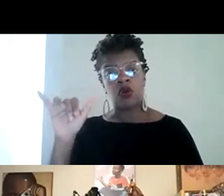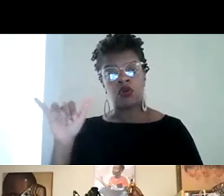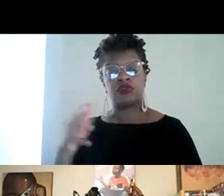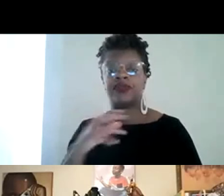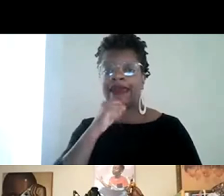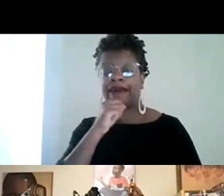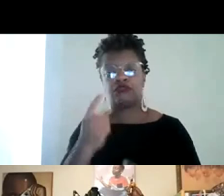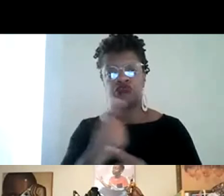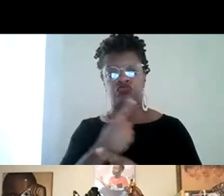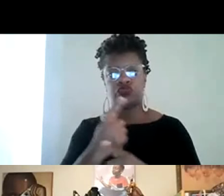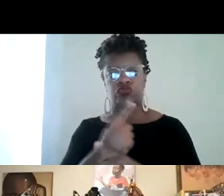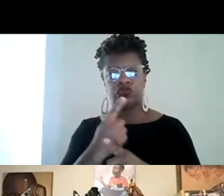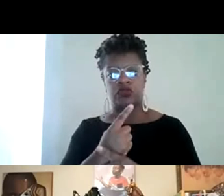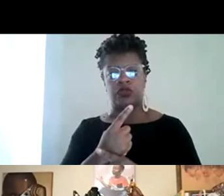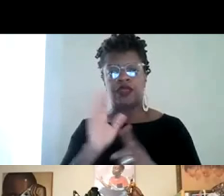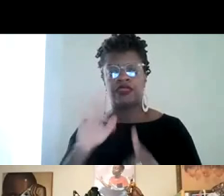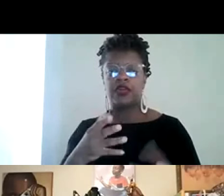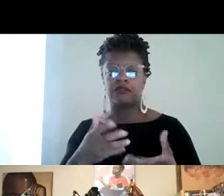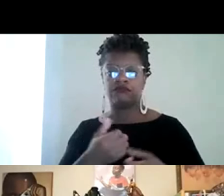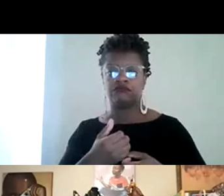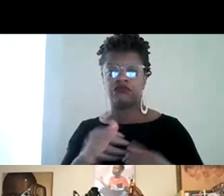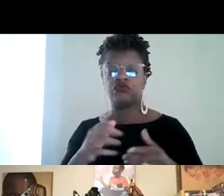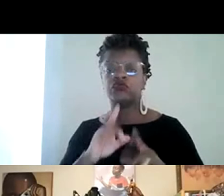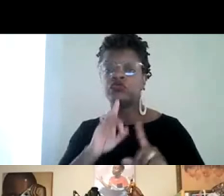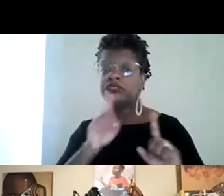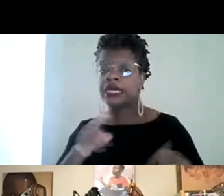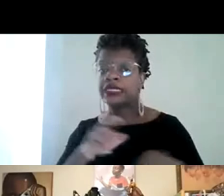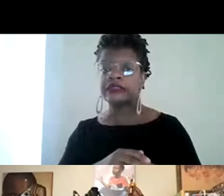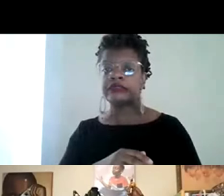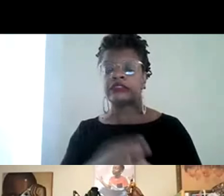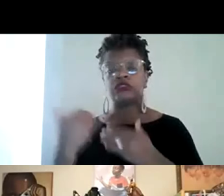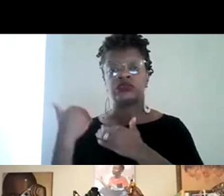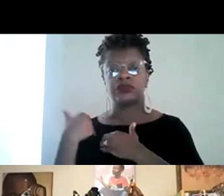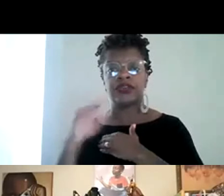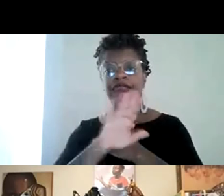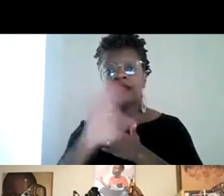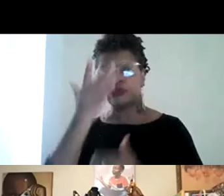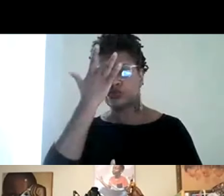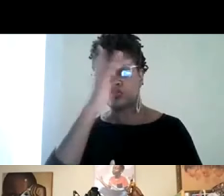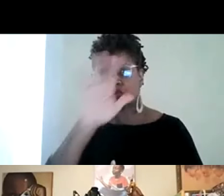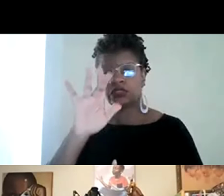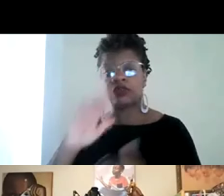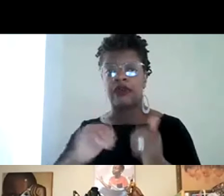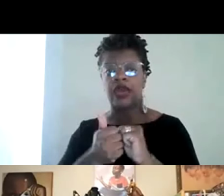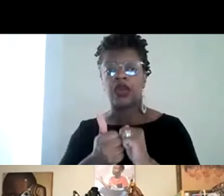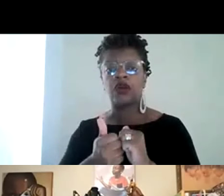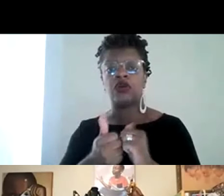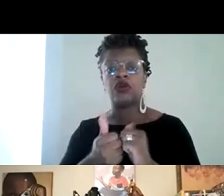appropriate, that is responsive and responsible to their brilliance in terms of what we